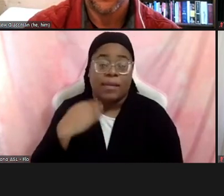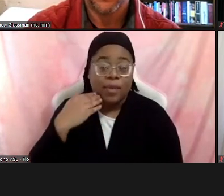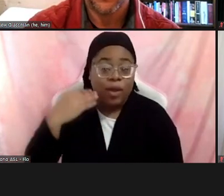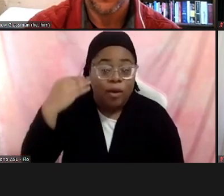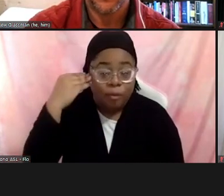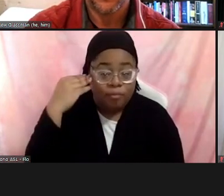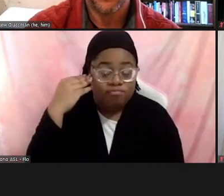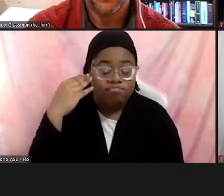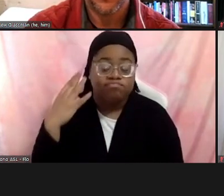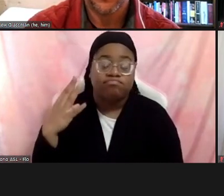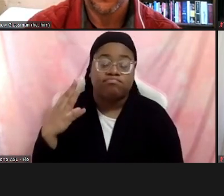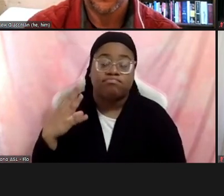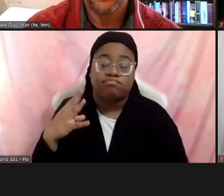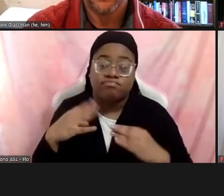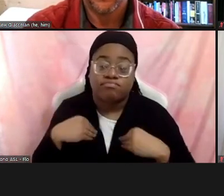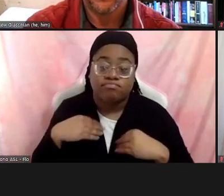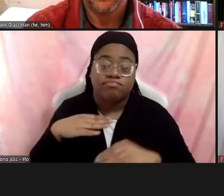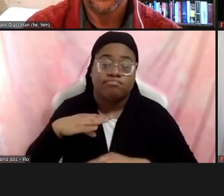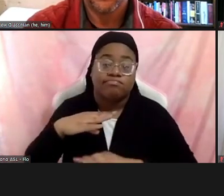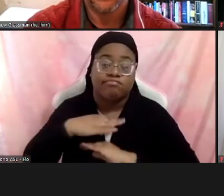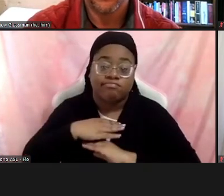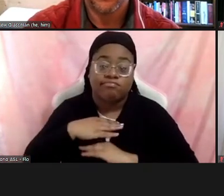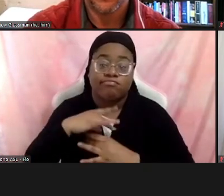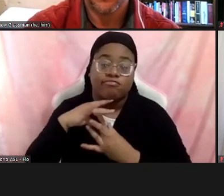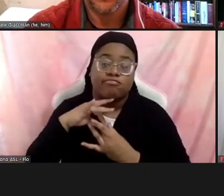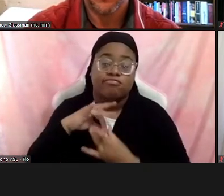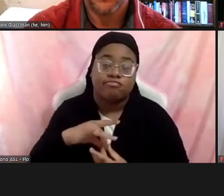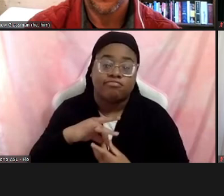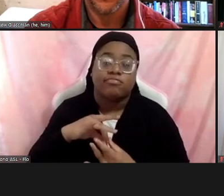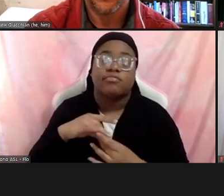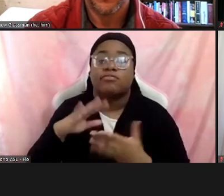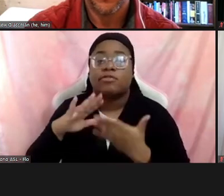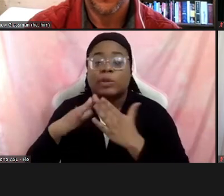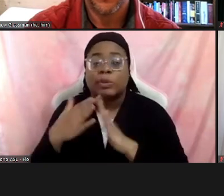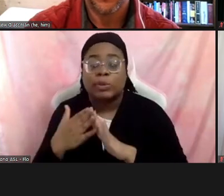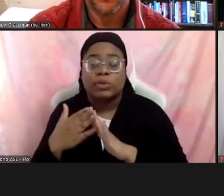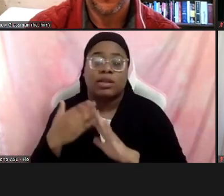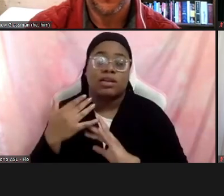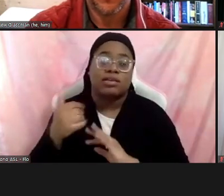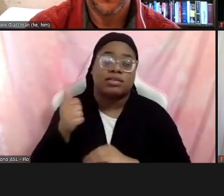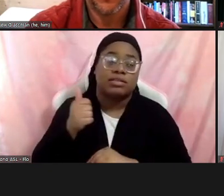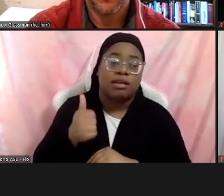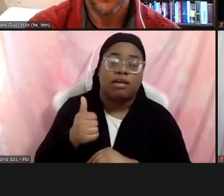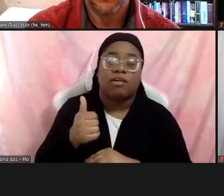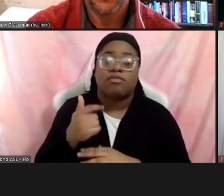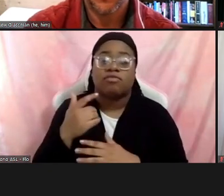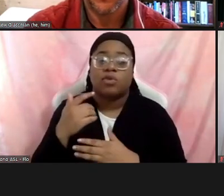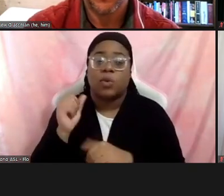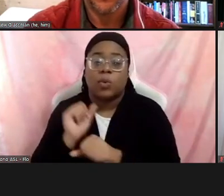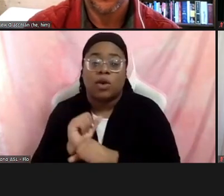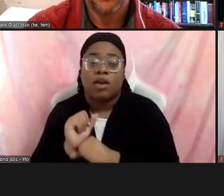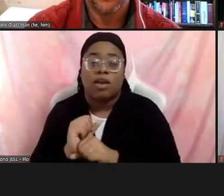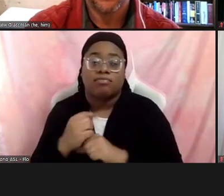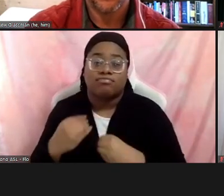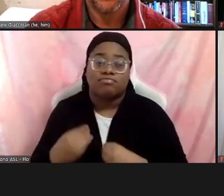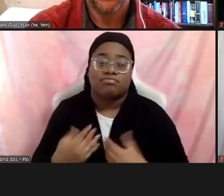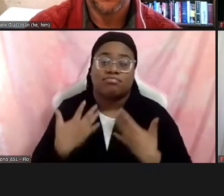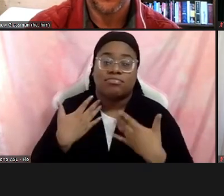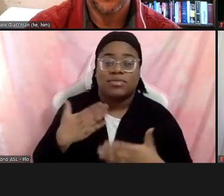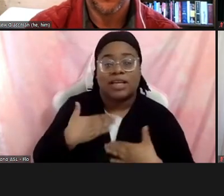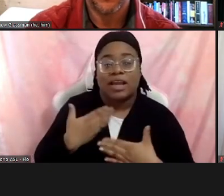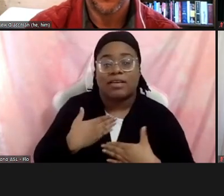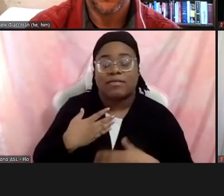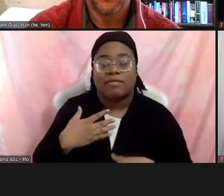know, I'm home in myself, I'm home in my community, in this work that gives me joy, I feel